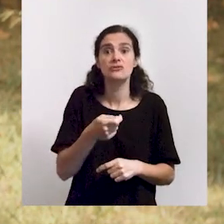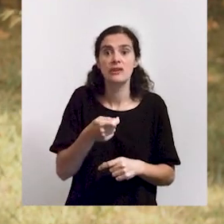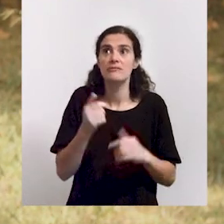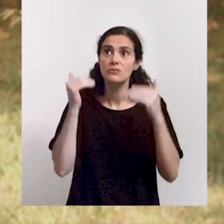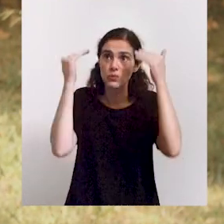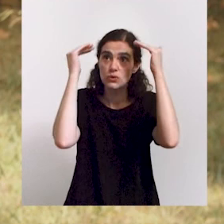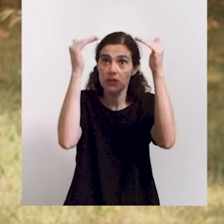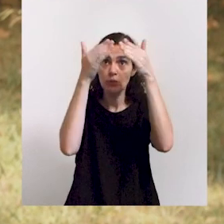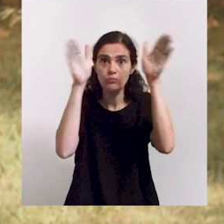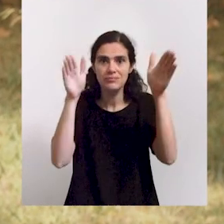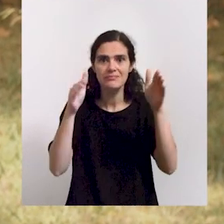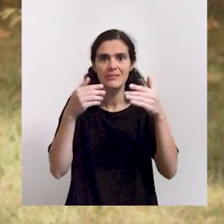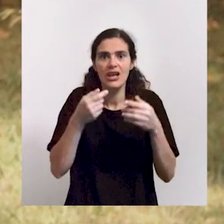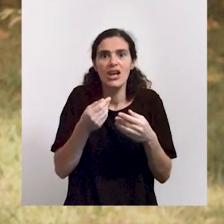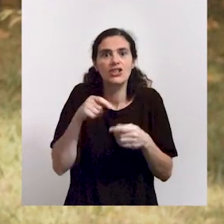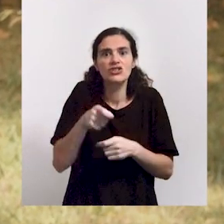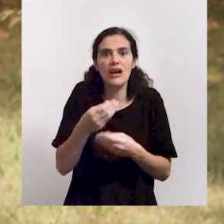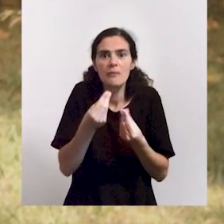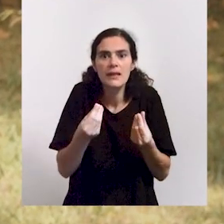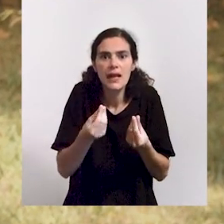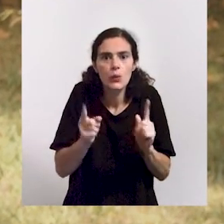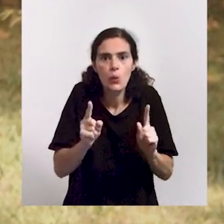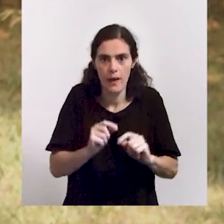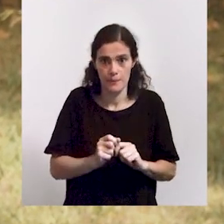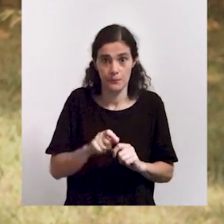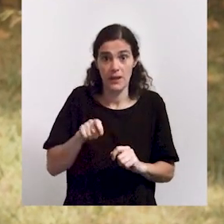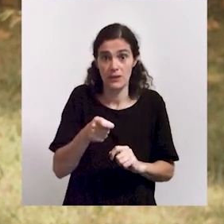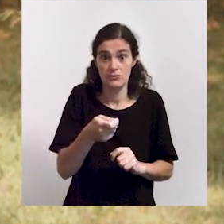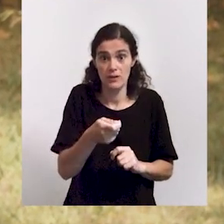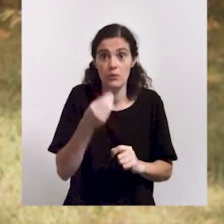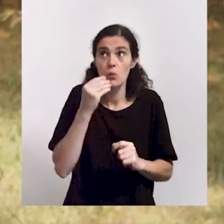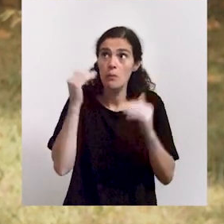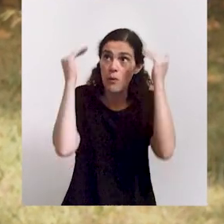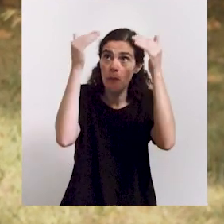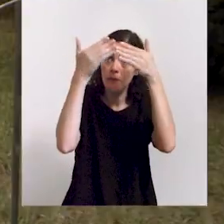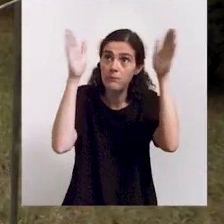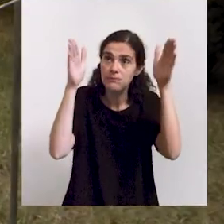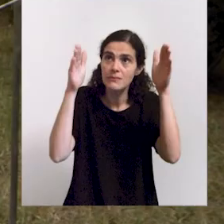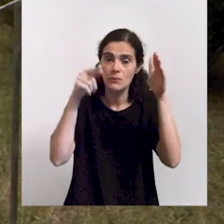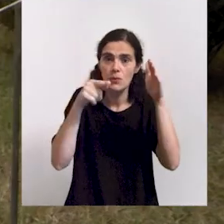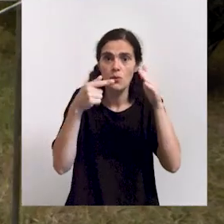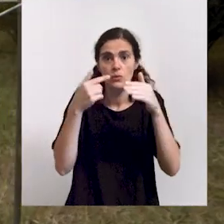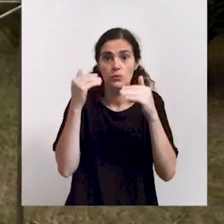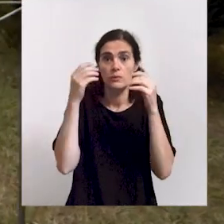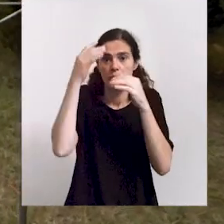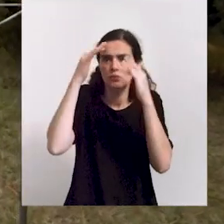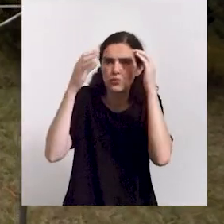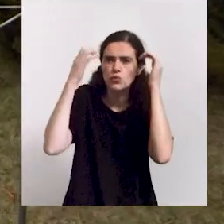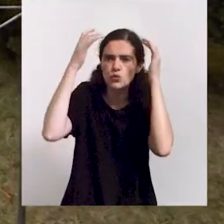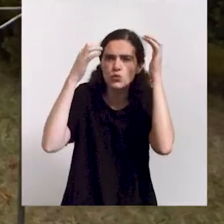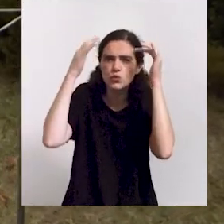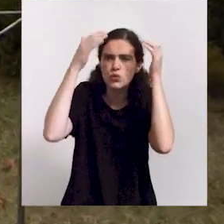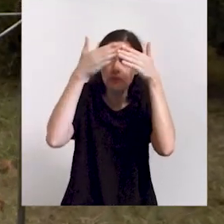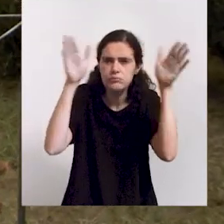is not a physical key. The key to open the sky, but by opening the sky, you open the dream, you open the